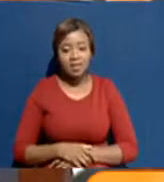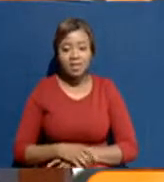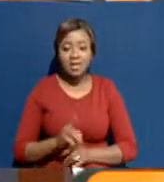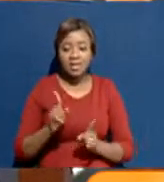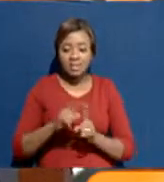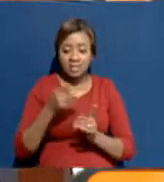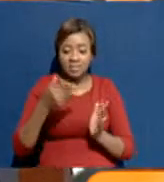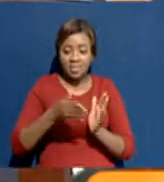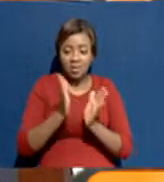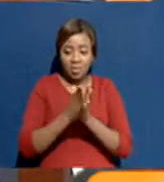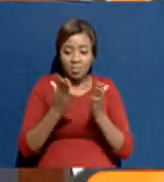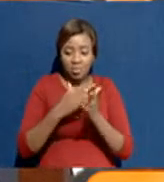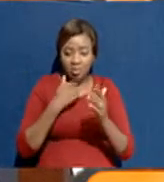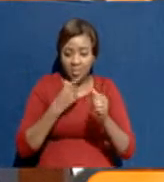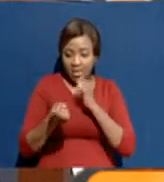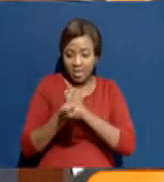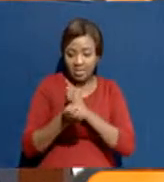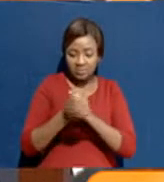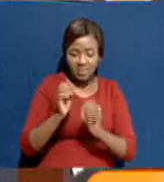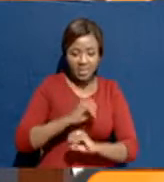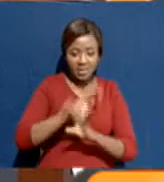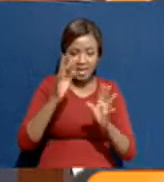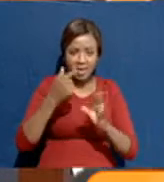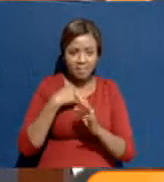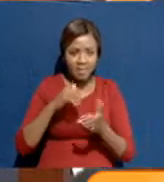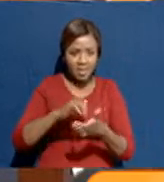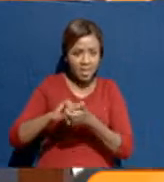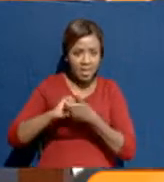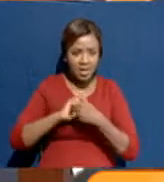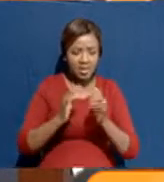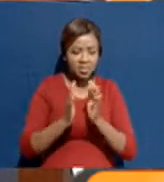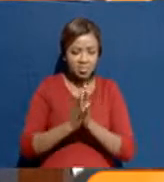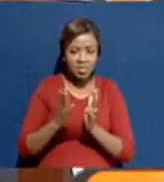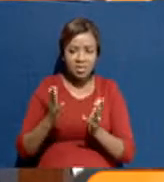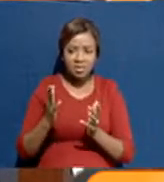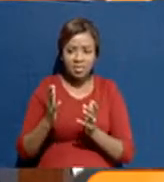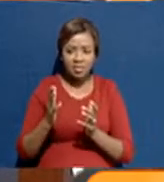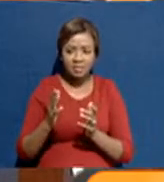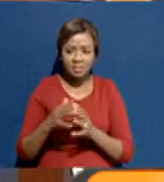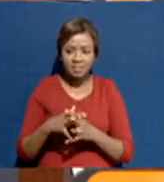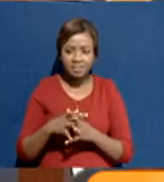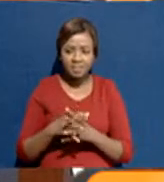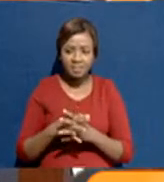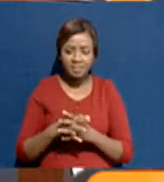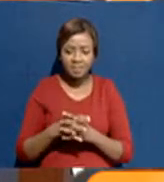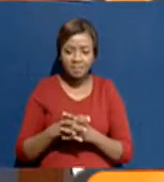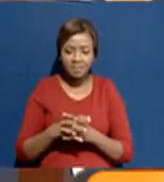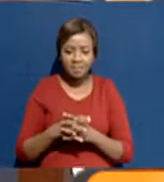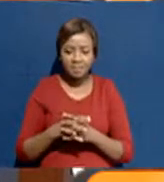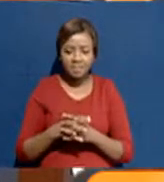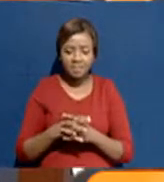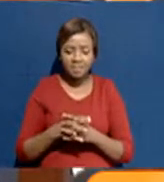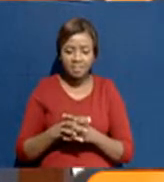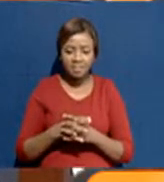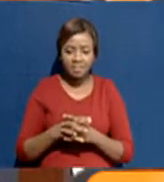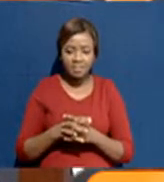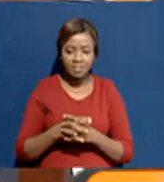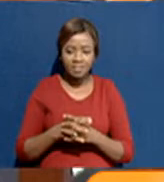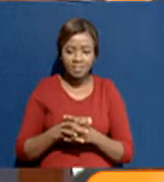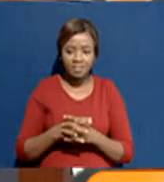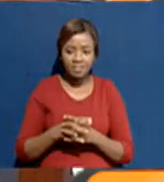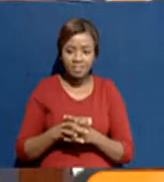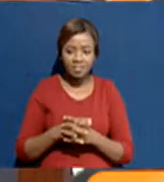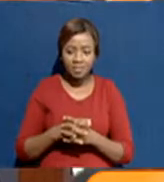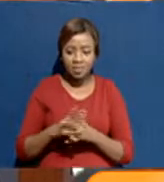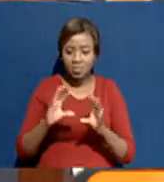and I explain this very well, I was engaging with the international community a lot. In 2008, it was the UN,